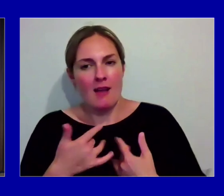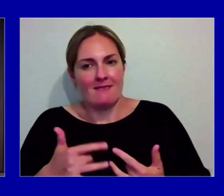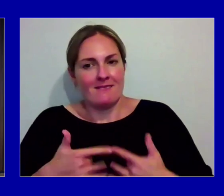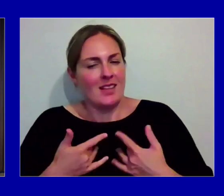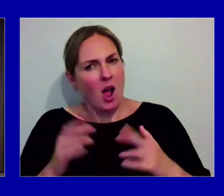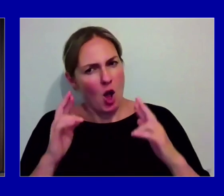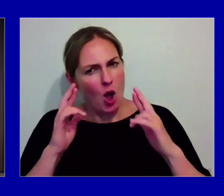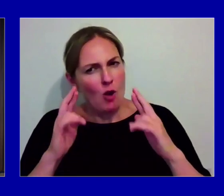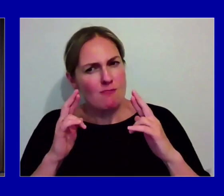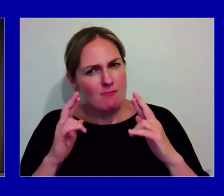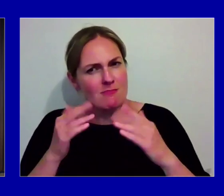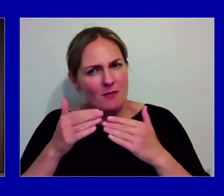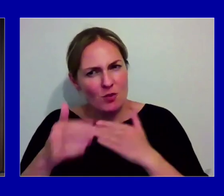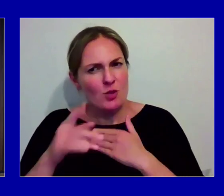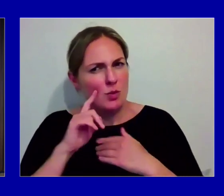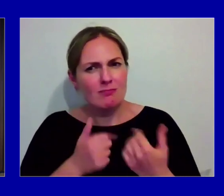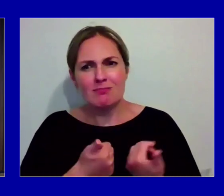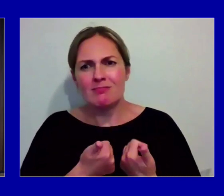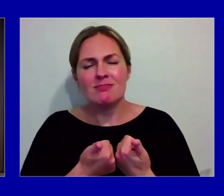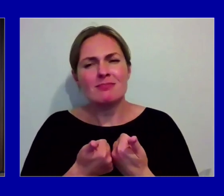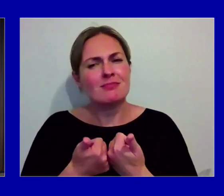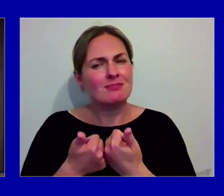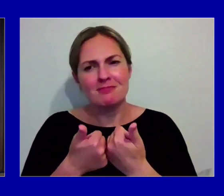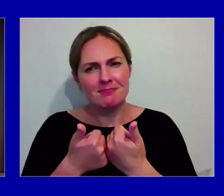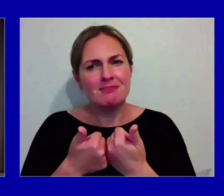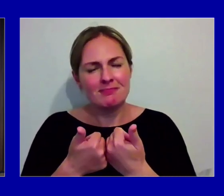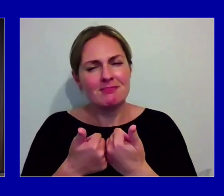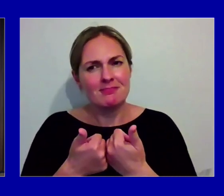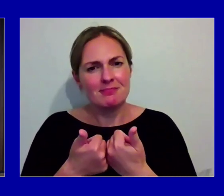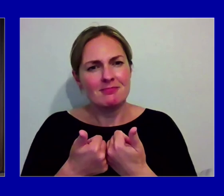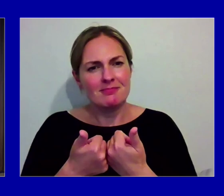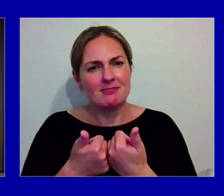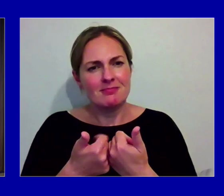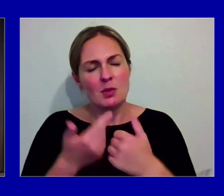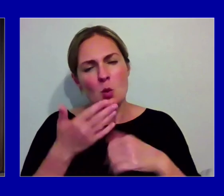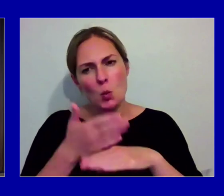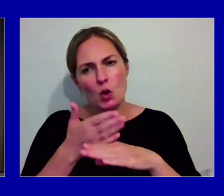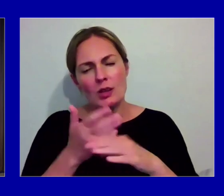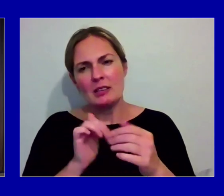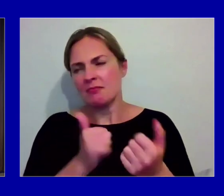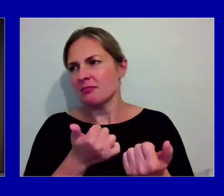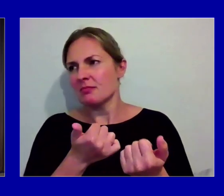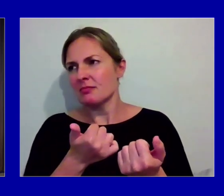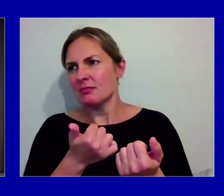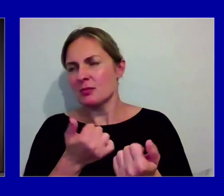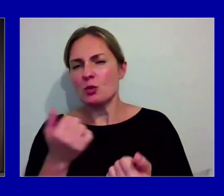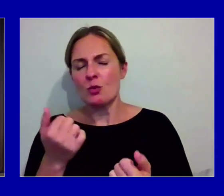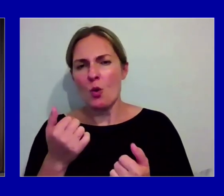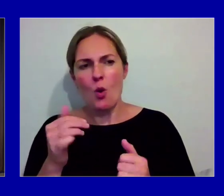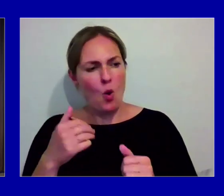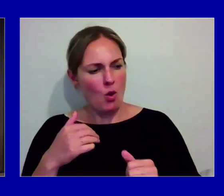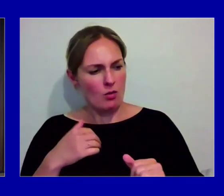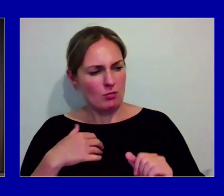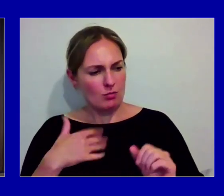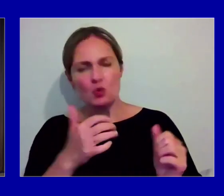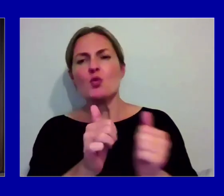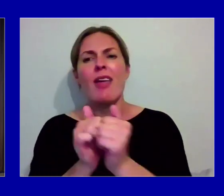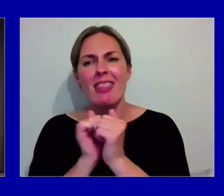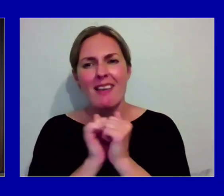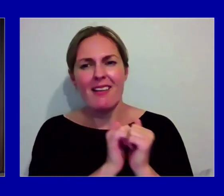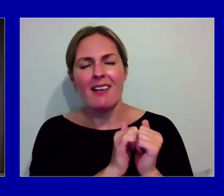together, for walking through fire together as neighbours, as brothers and sisters and siblings. Um, and, and